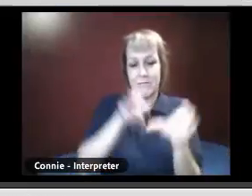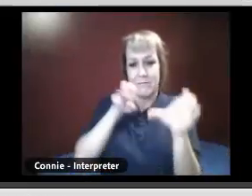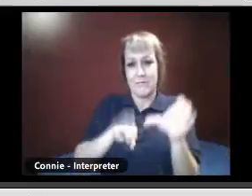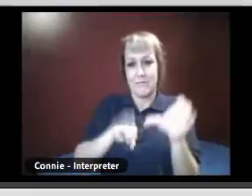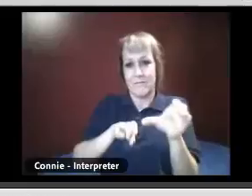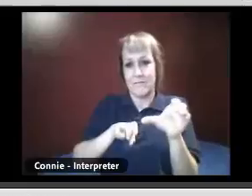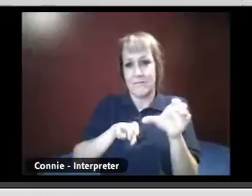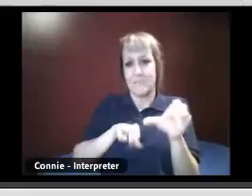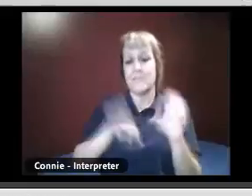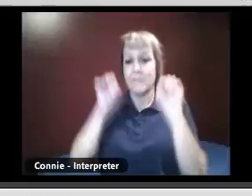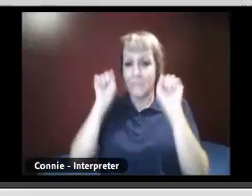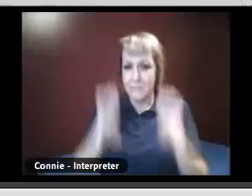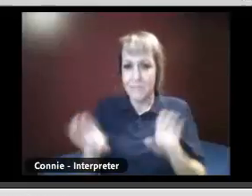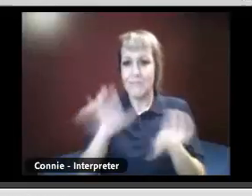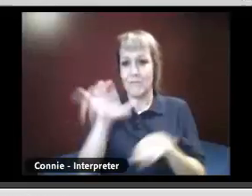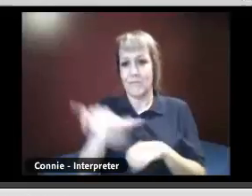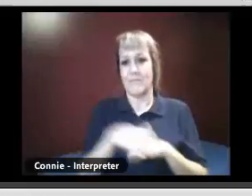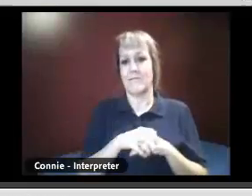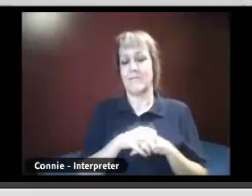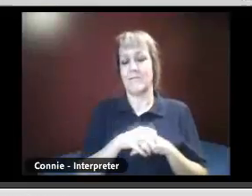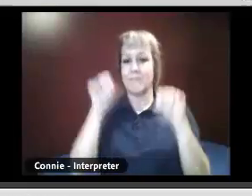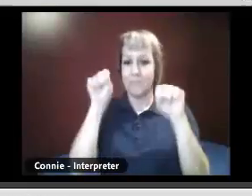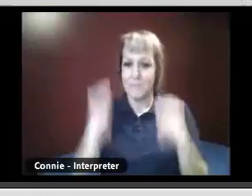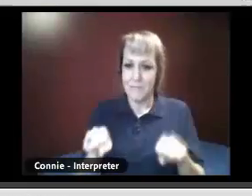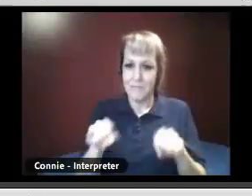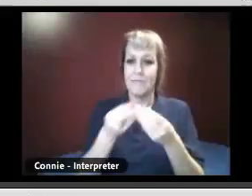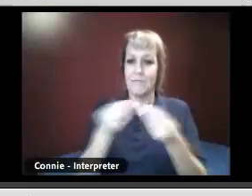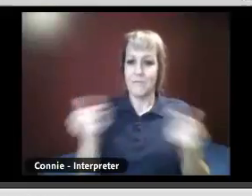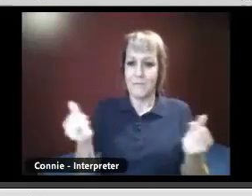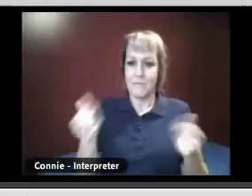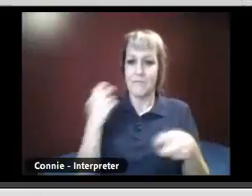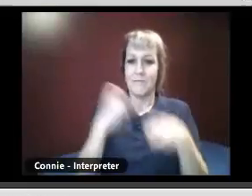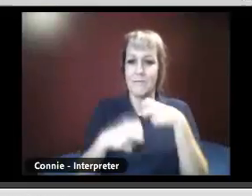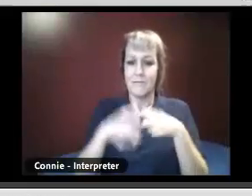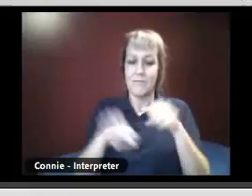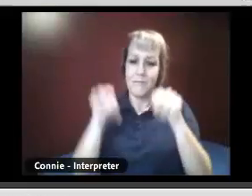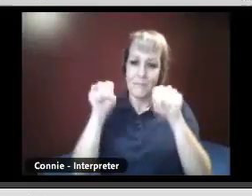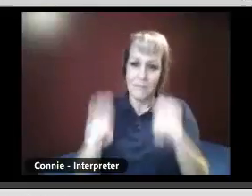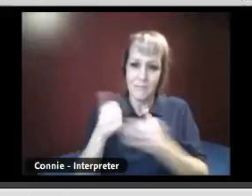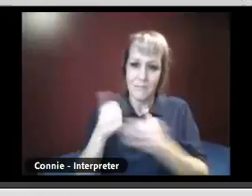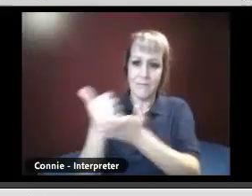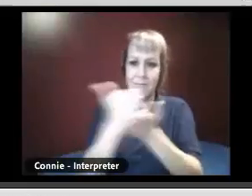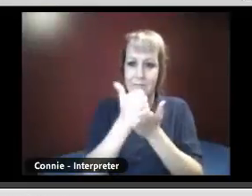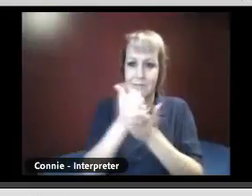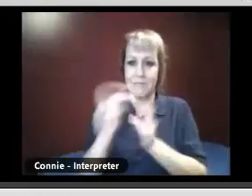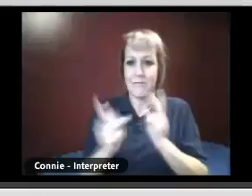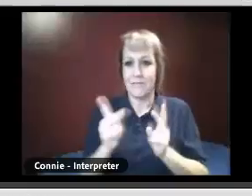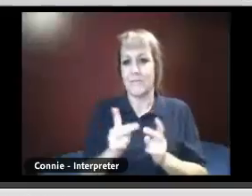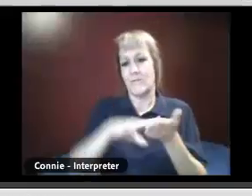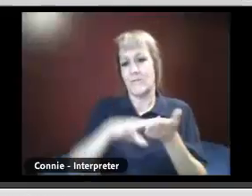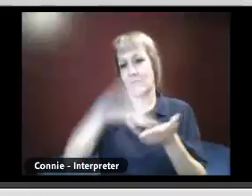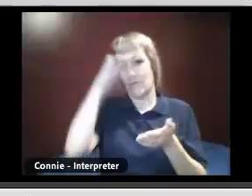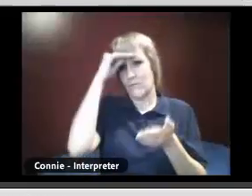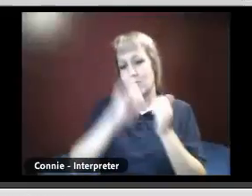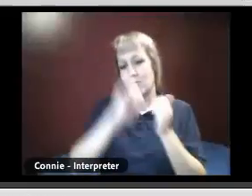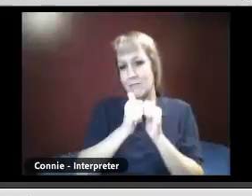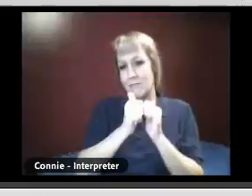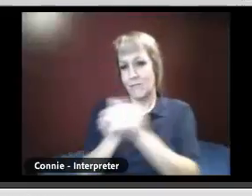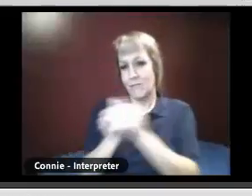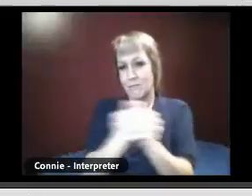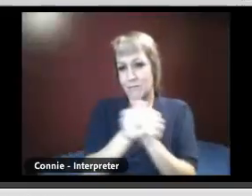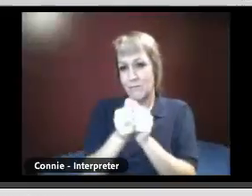I can do this. I can resolve this dilemma. I can help people learn how to come together.